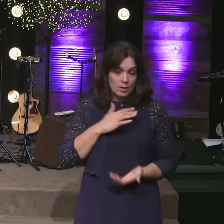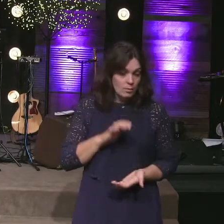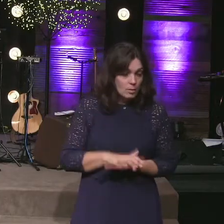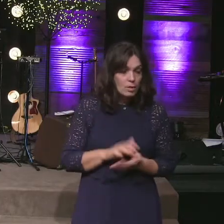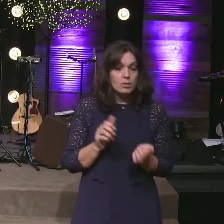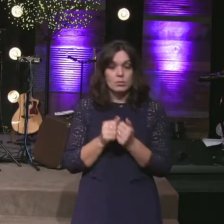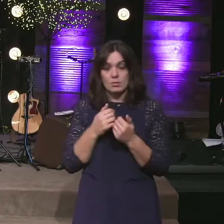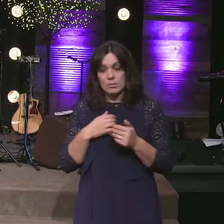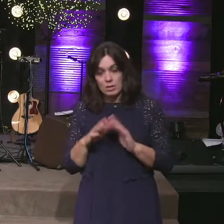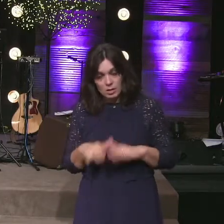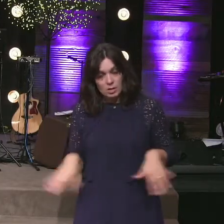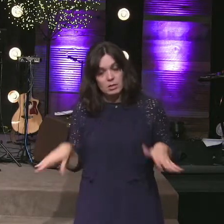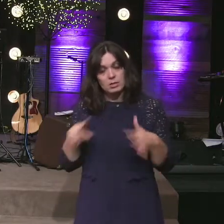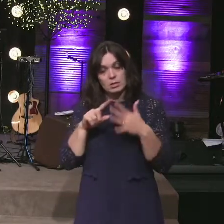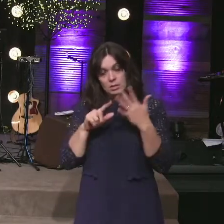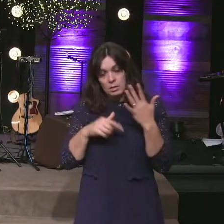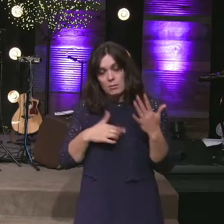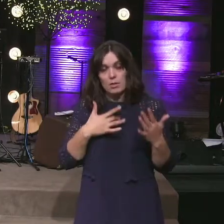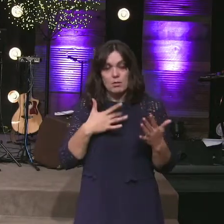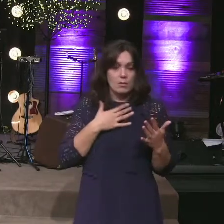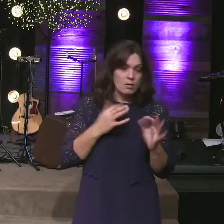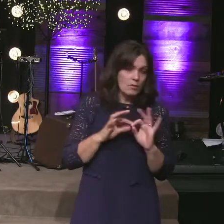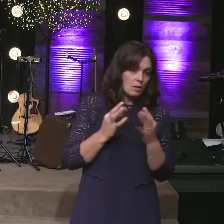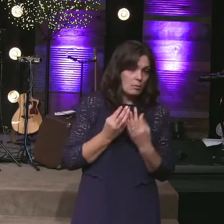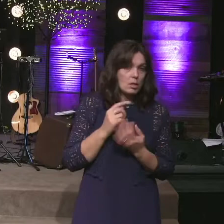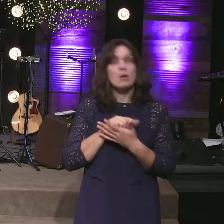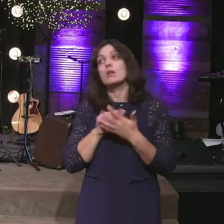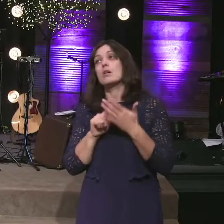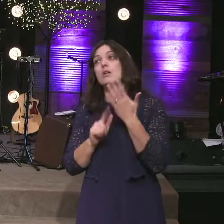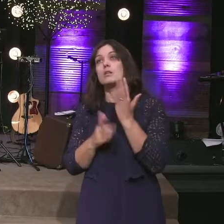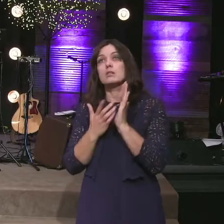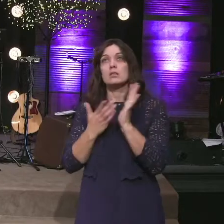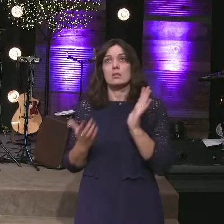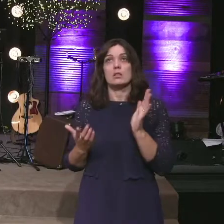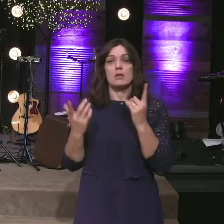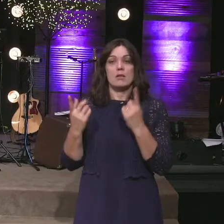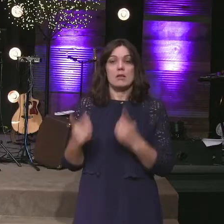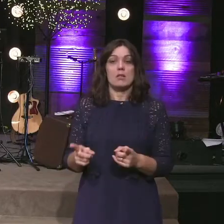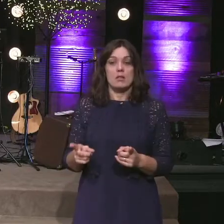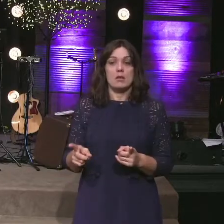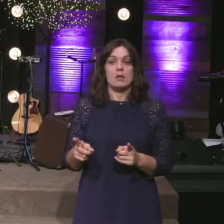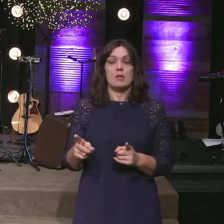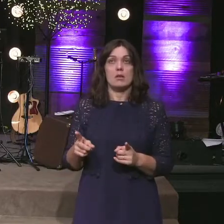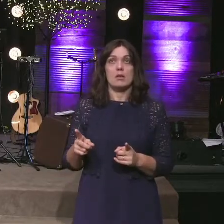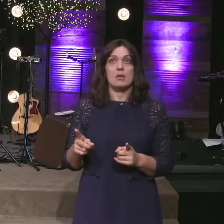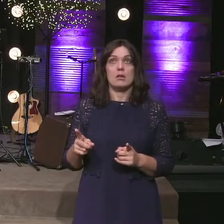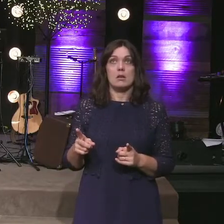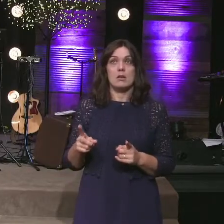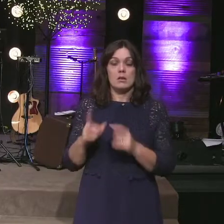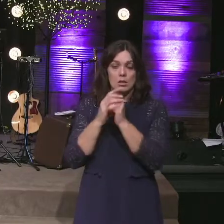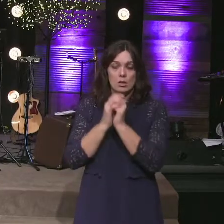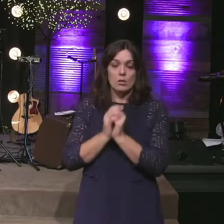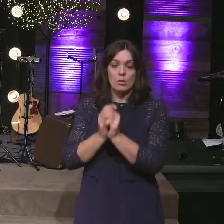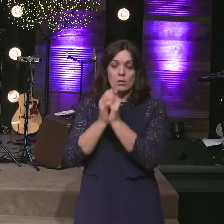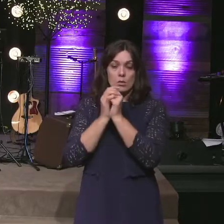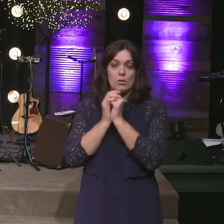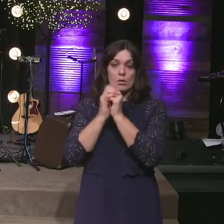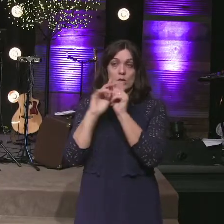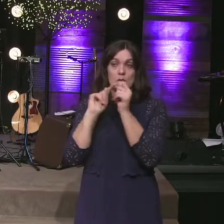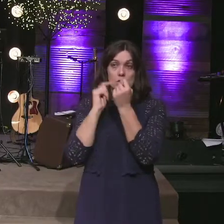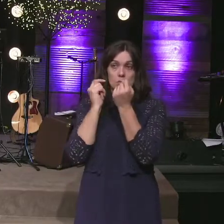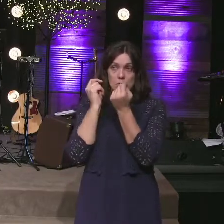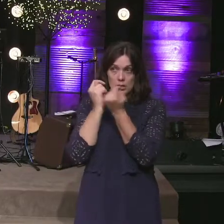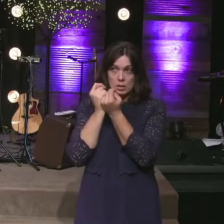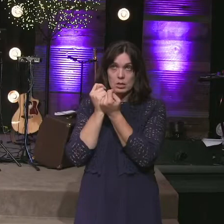in my head, in my heart, with my family, all this stuff. And then when the worship team would usher me into